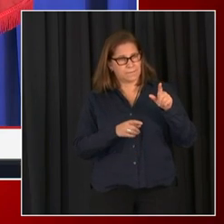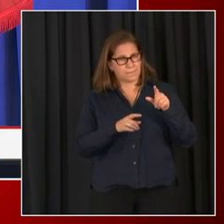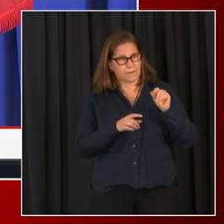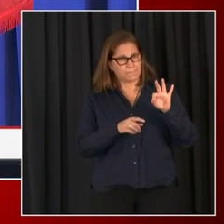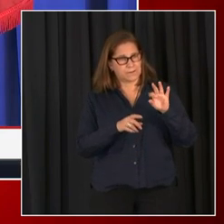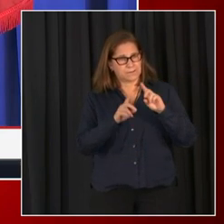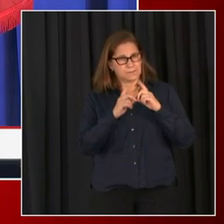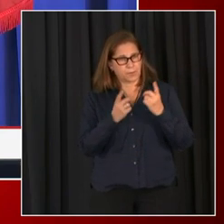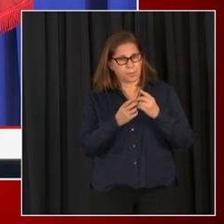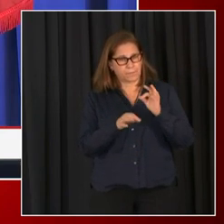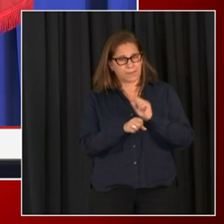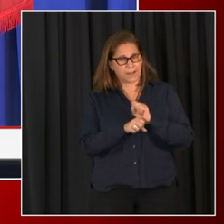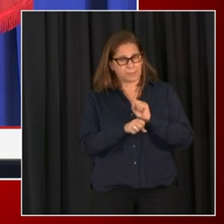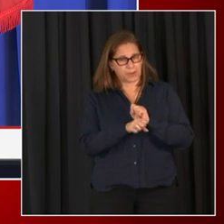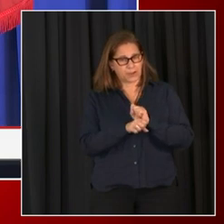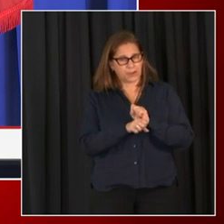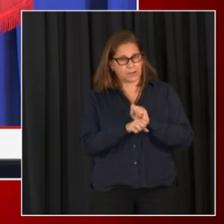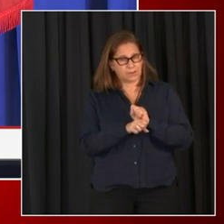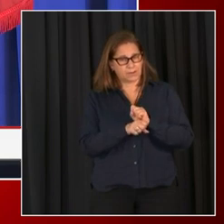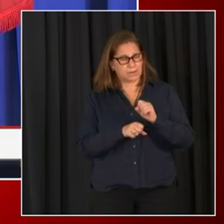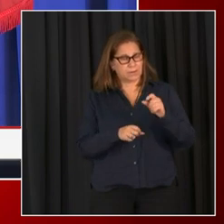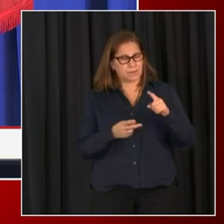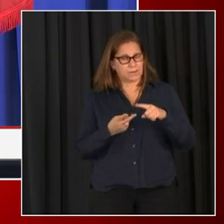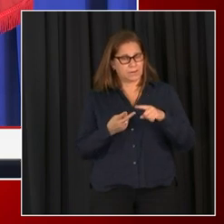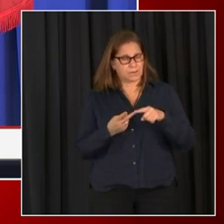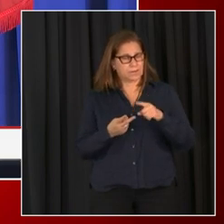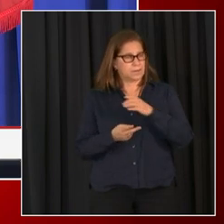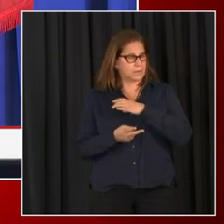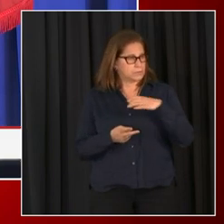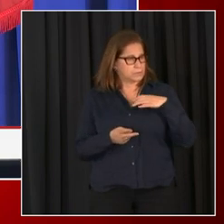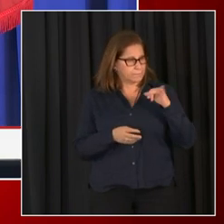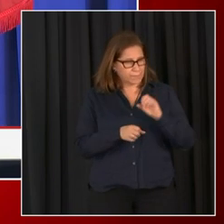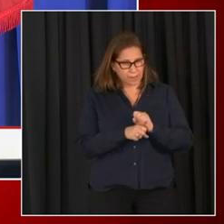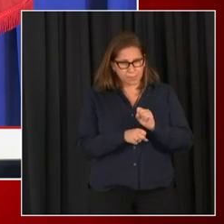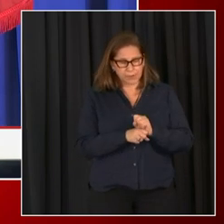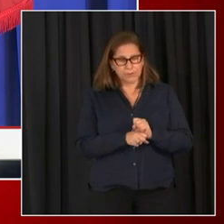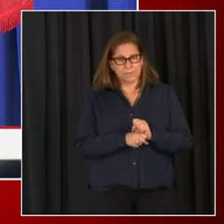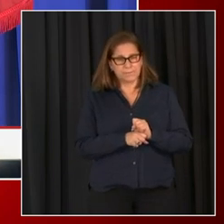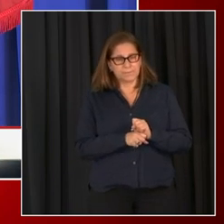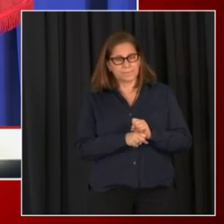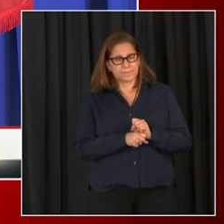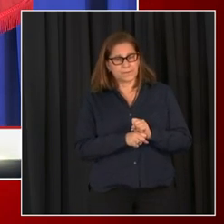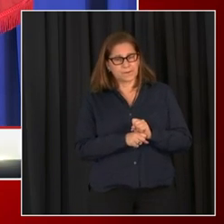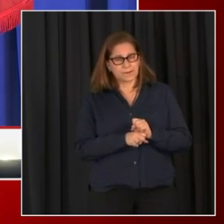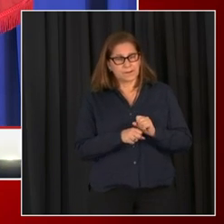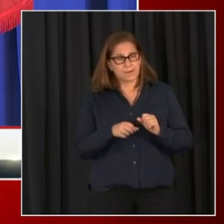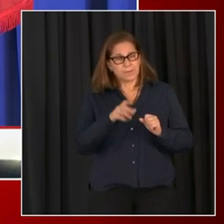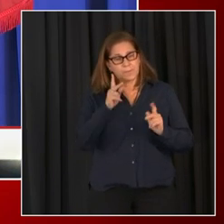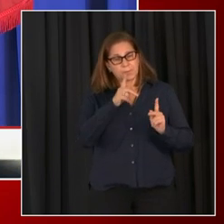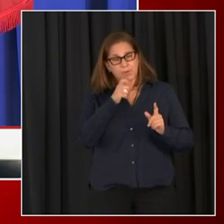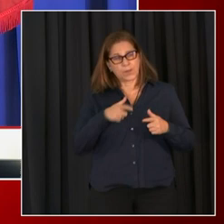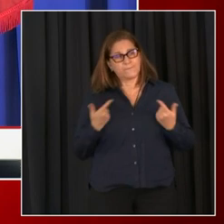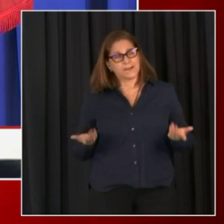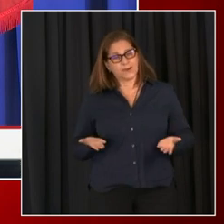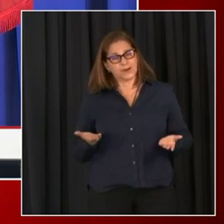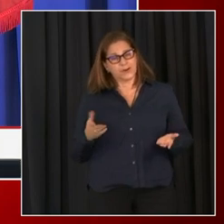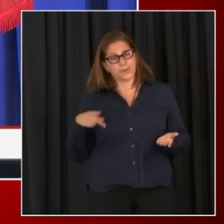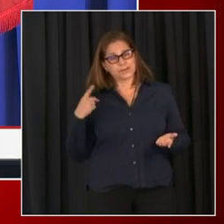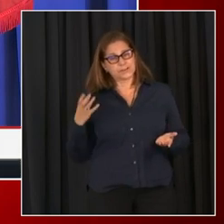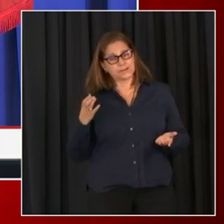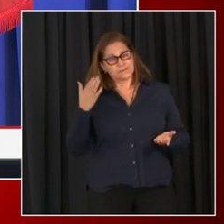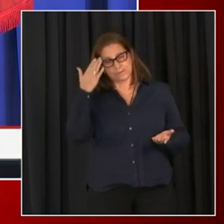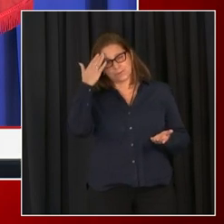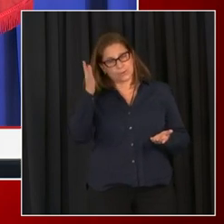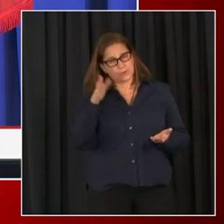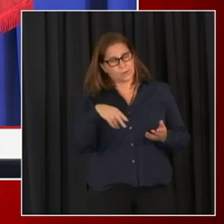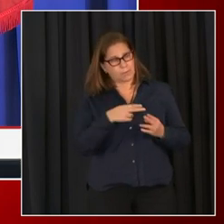is concerned that DC residents are not being told about changes that they need to